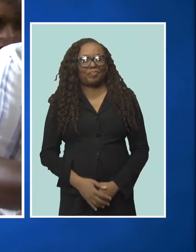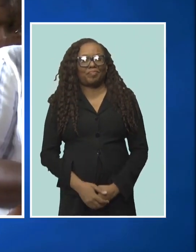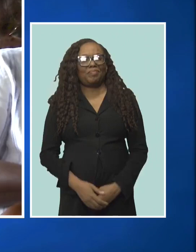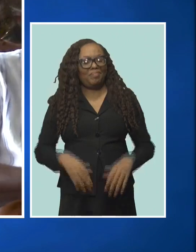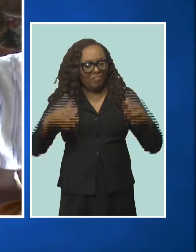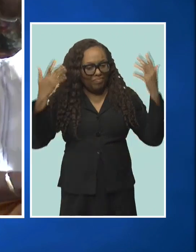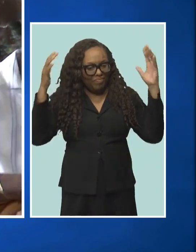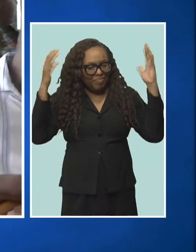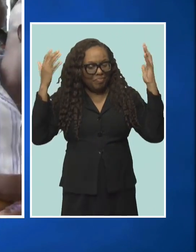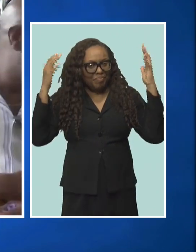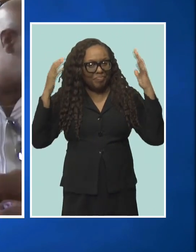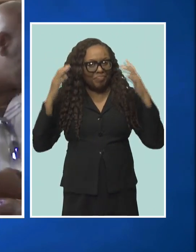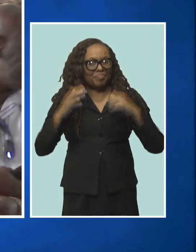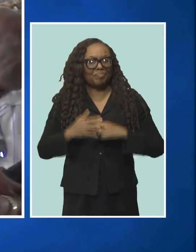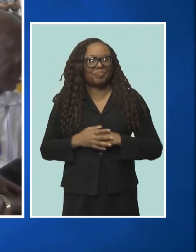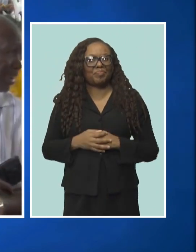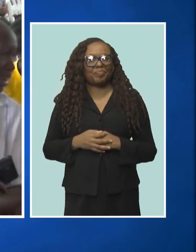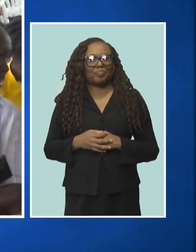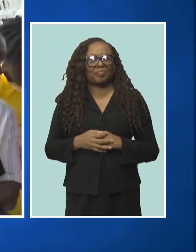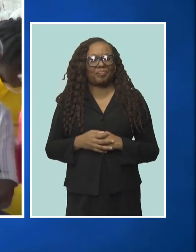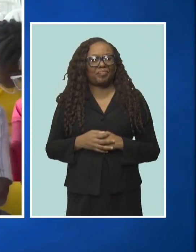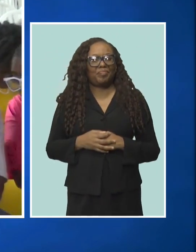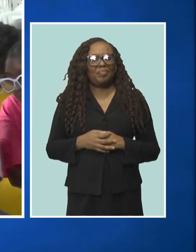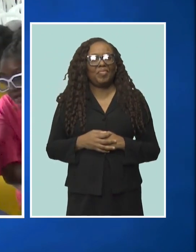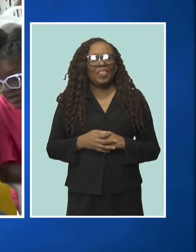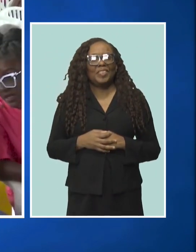Yes, give her what she deserves.